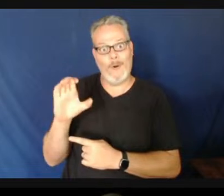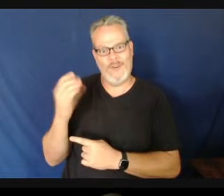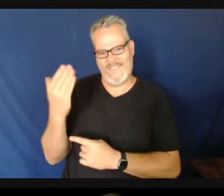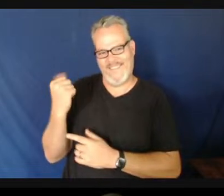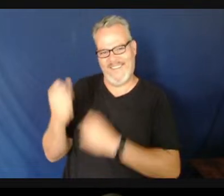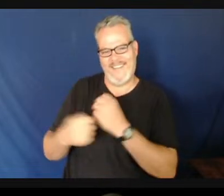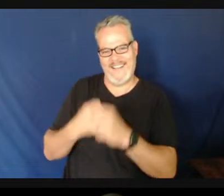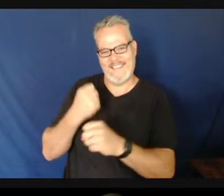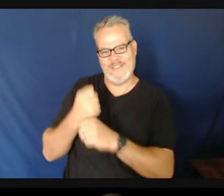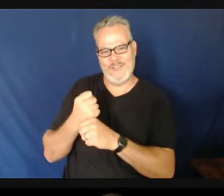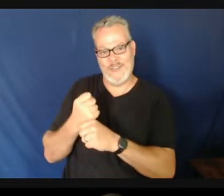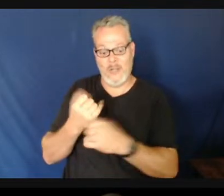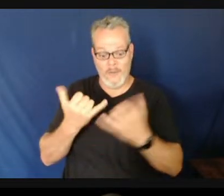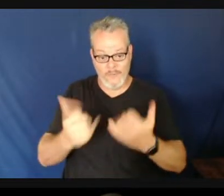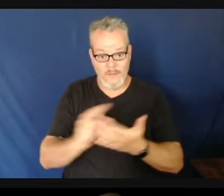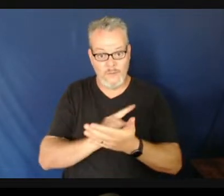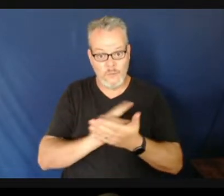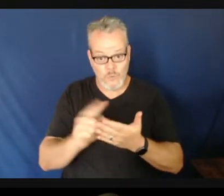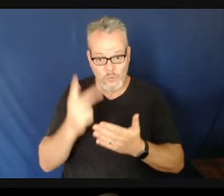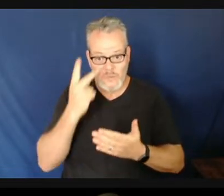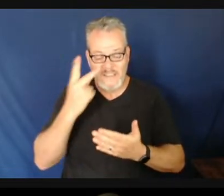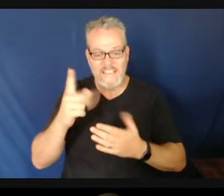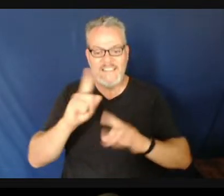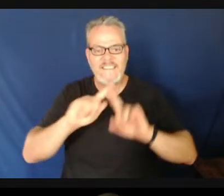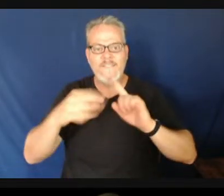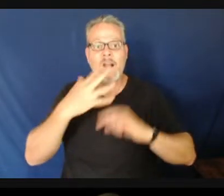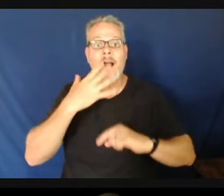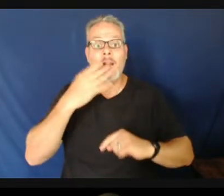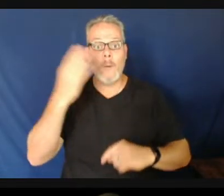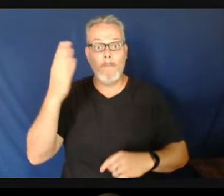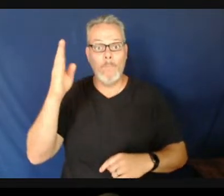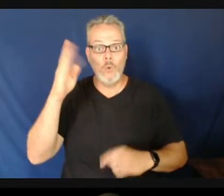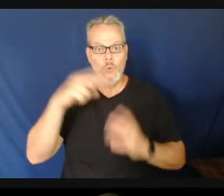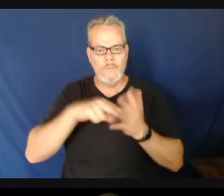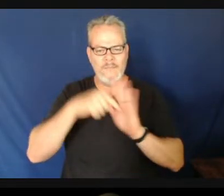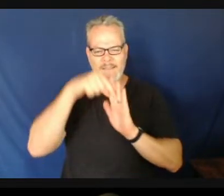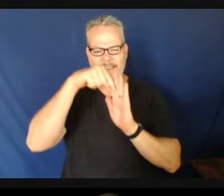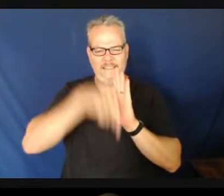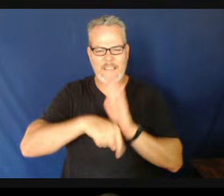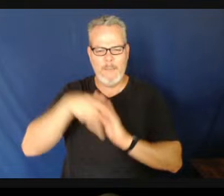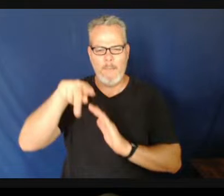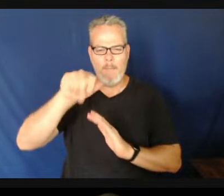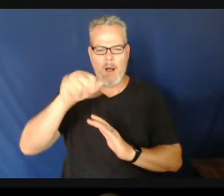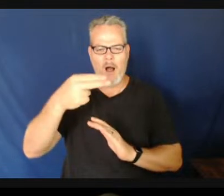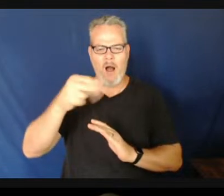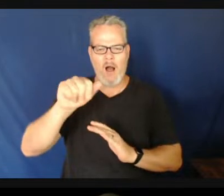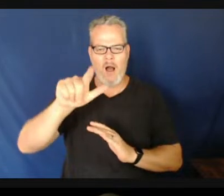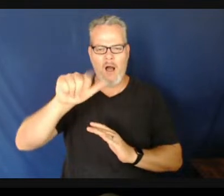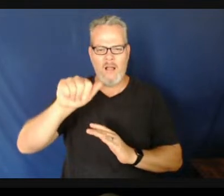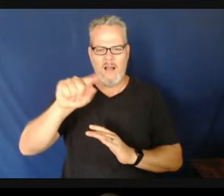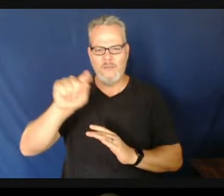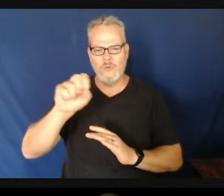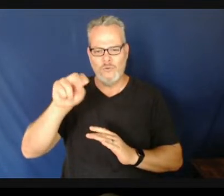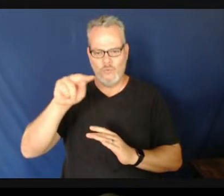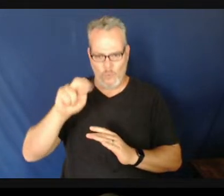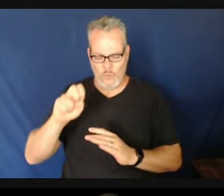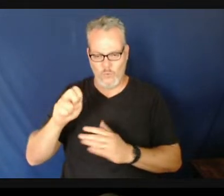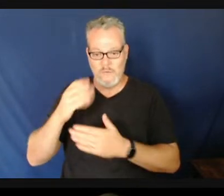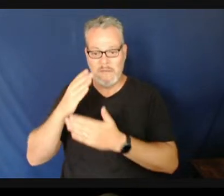we have earthquakes colored by depth. The blues are our deep Pahala zone here for the last week. We have a few of these south flank events,